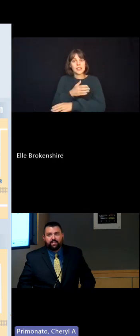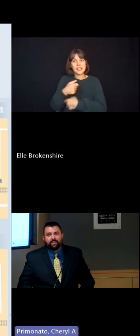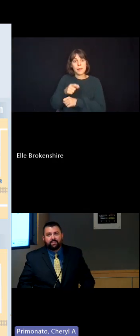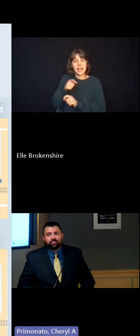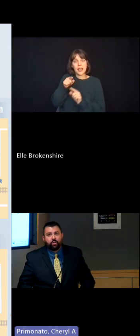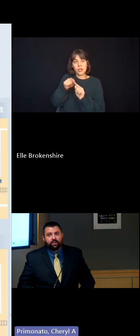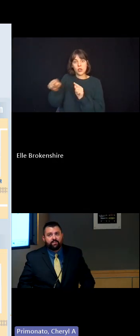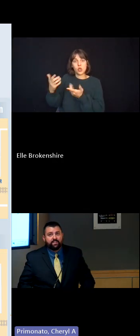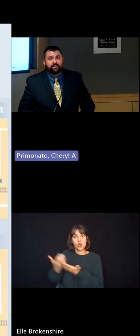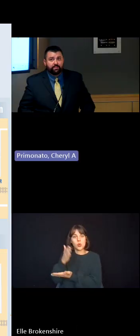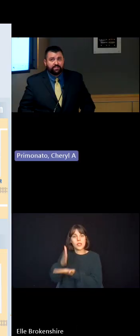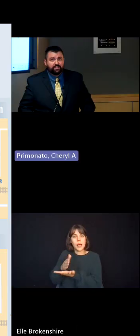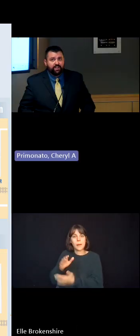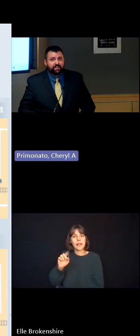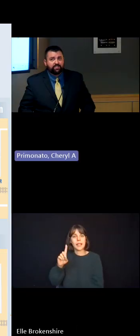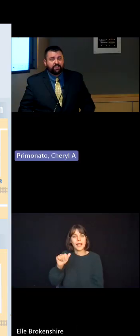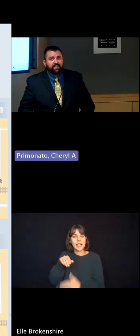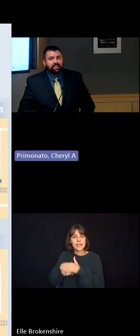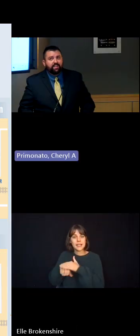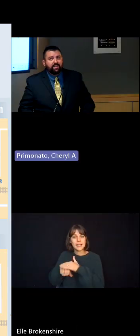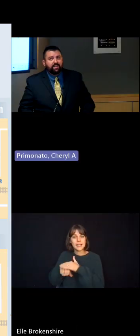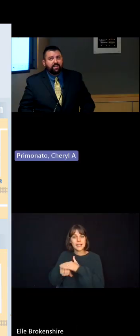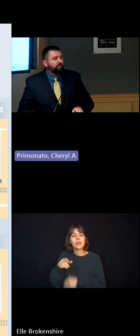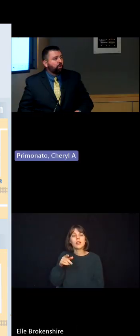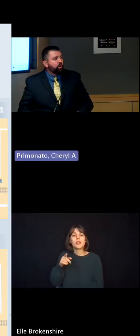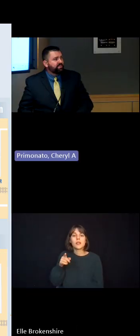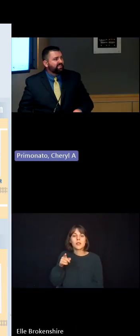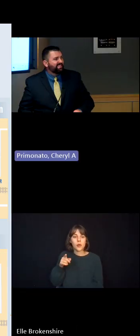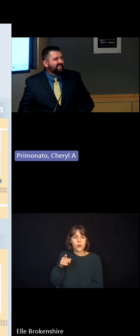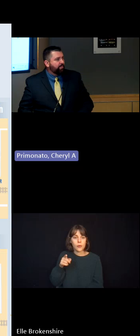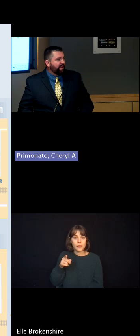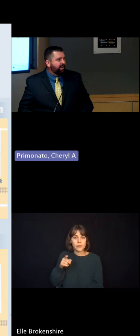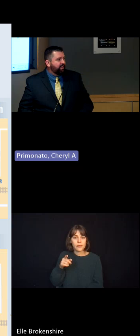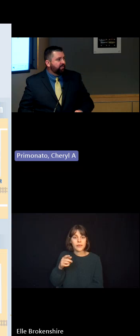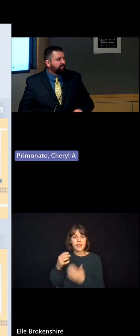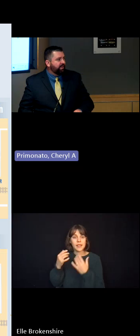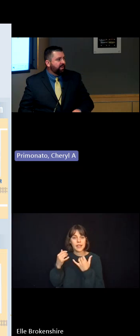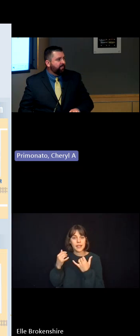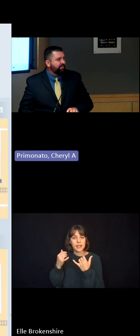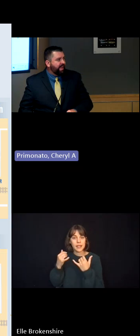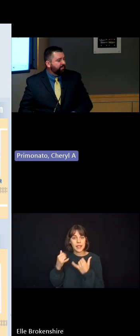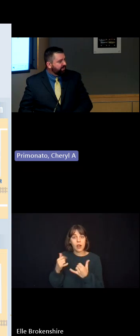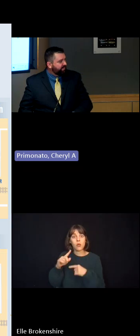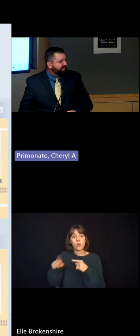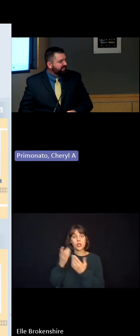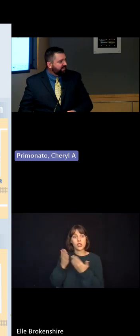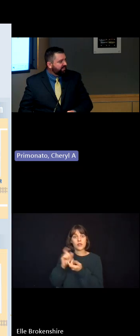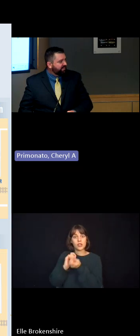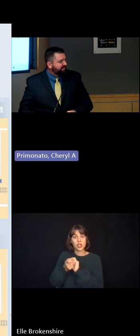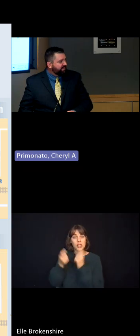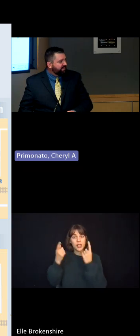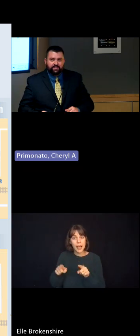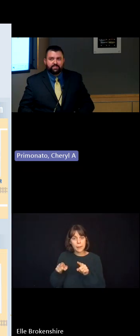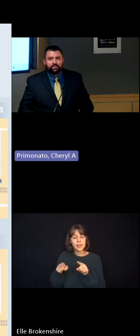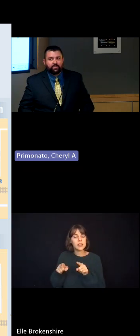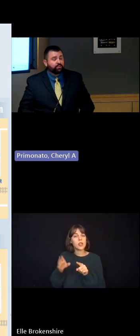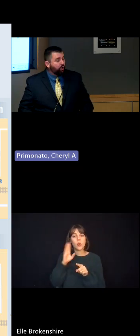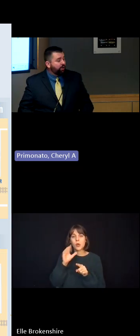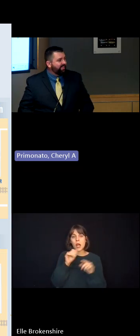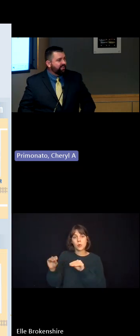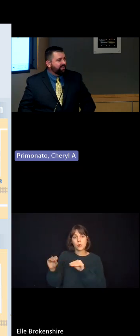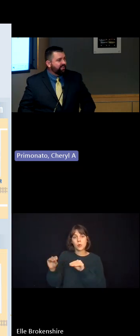implemented at the start of the service change. So the closest stop pair that previously was